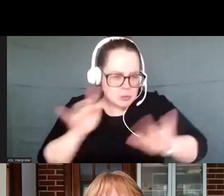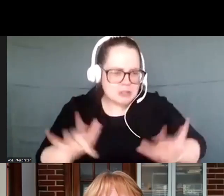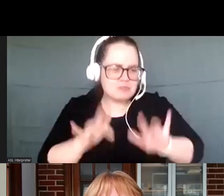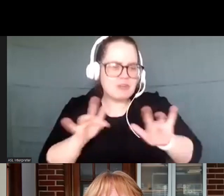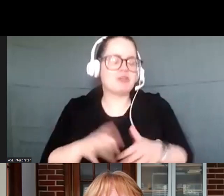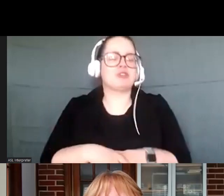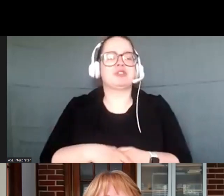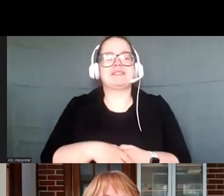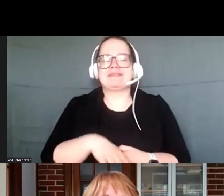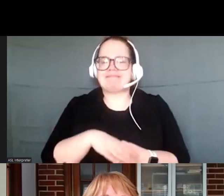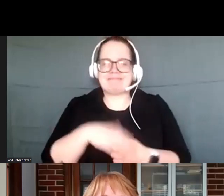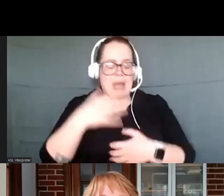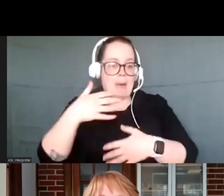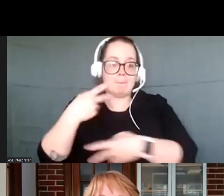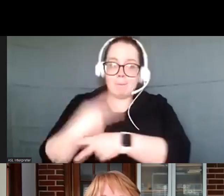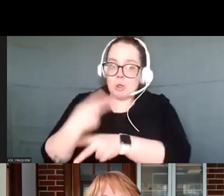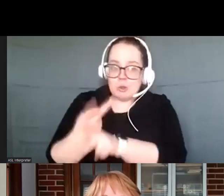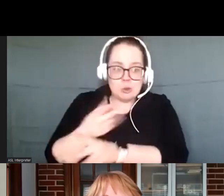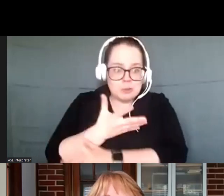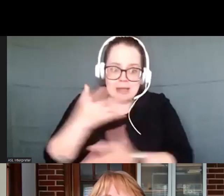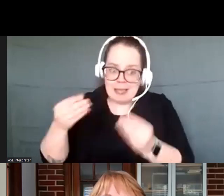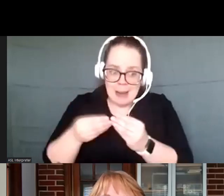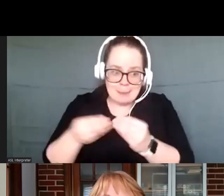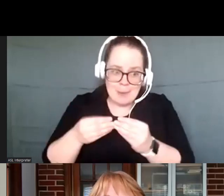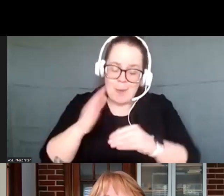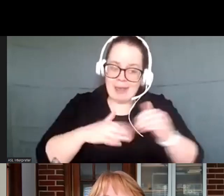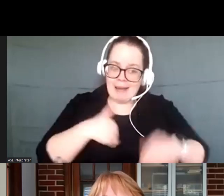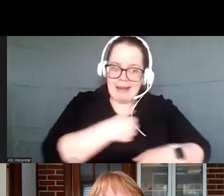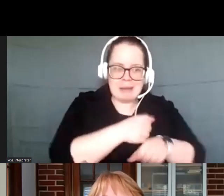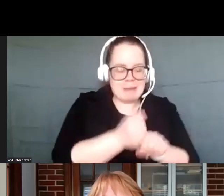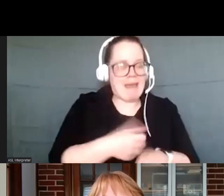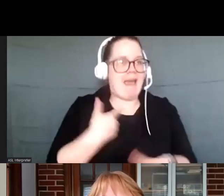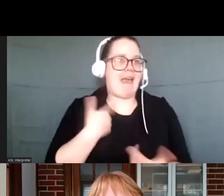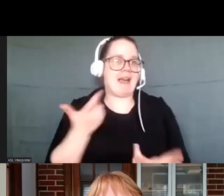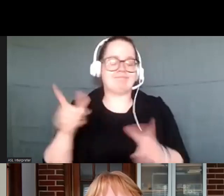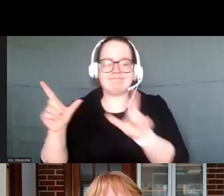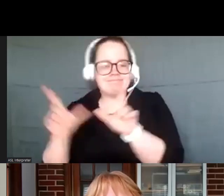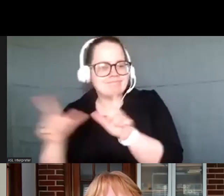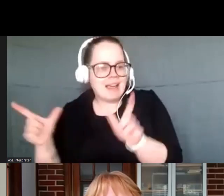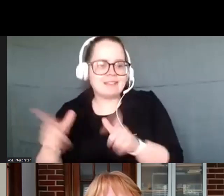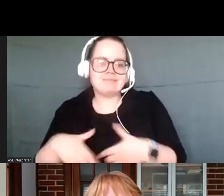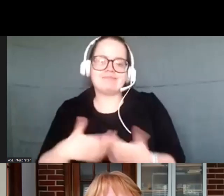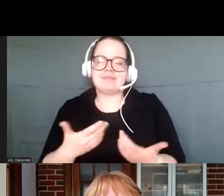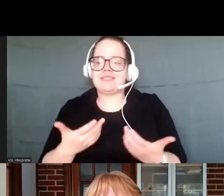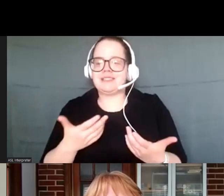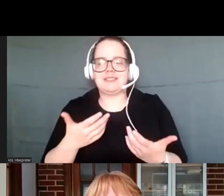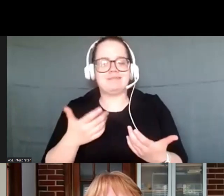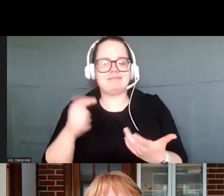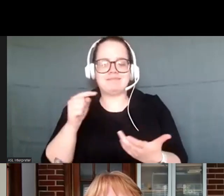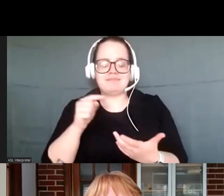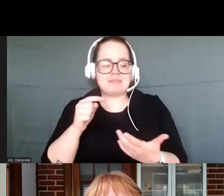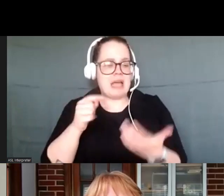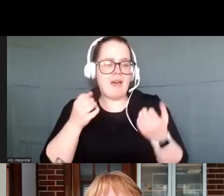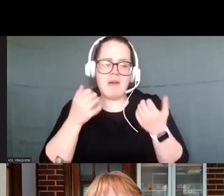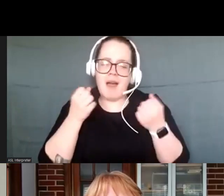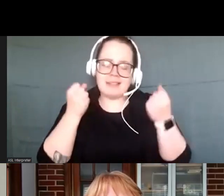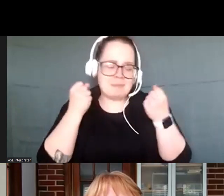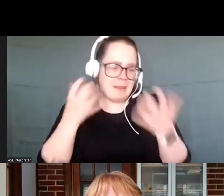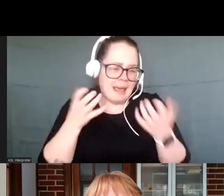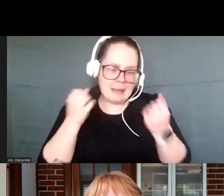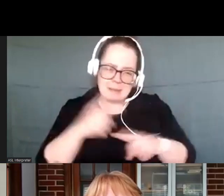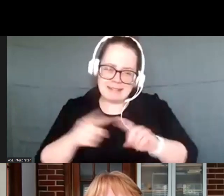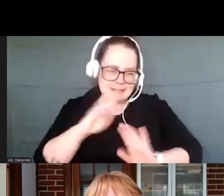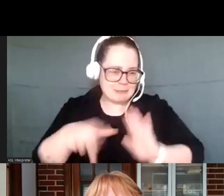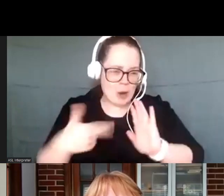in sync and licensing, and have been on many sides.